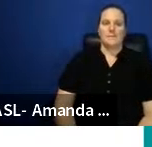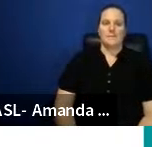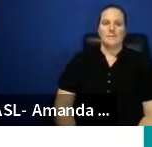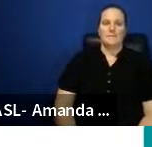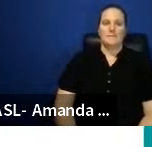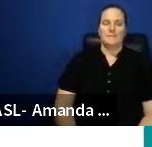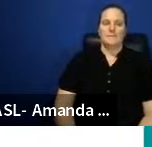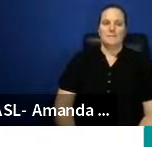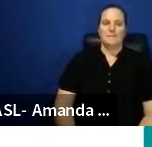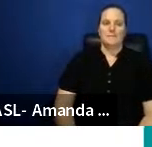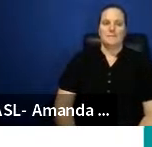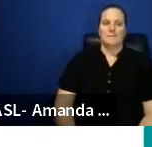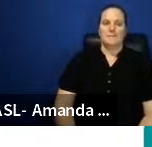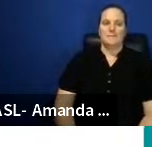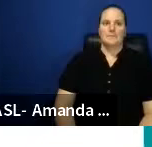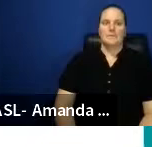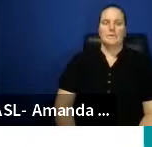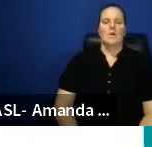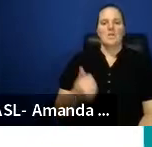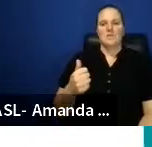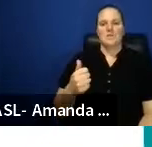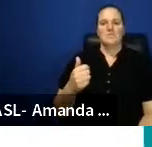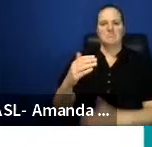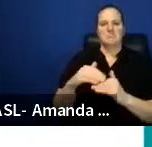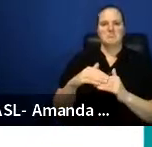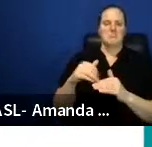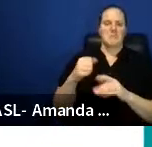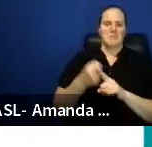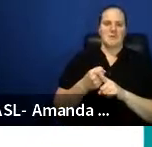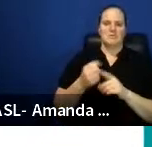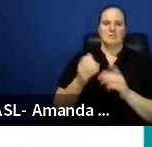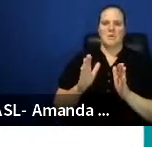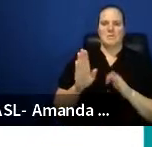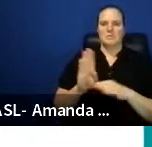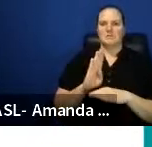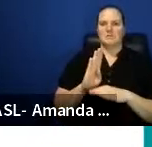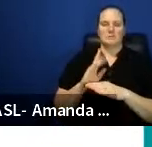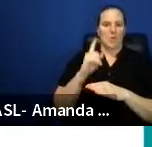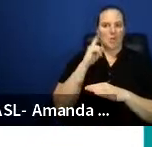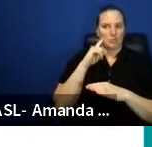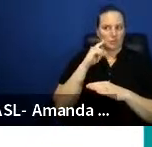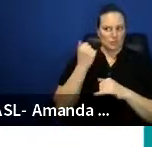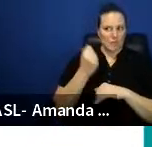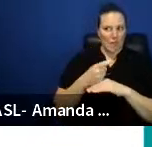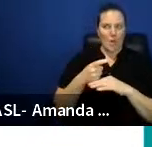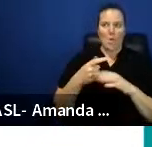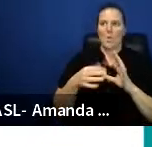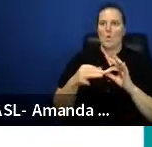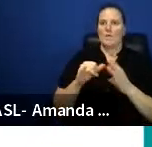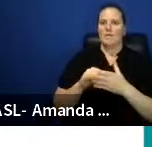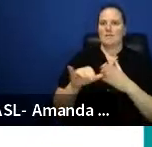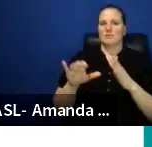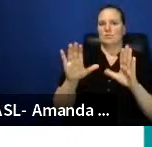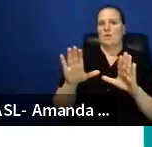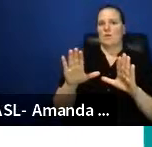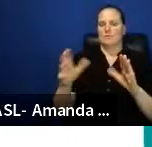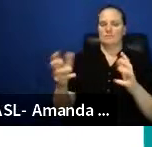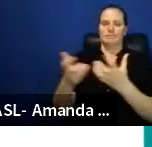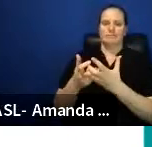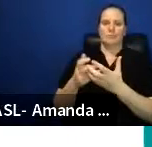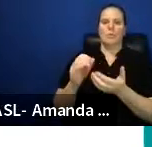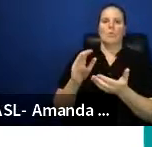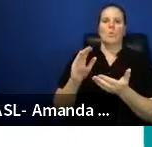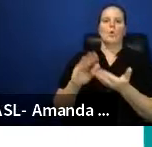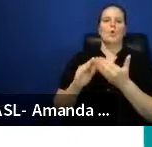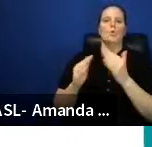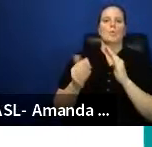Others are minimizing the impacts on small businesses. I heard some of that come up today, so that's really great. That's in alignment with what the community benefits group is